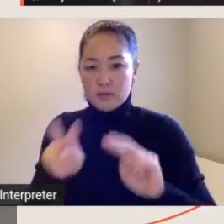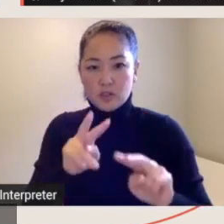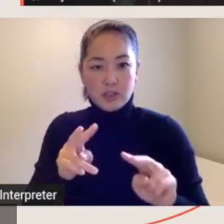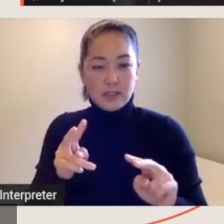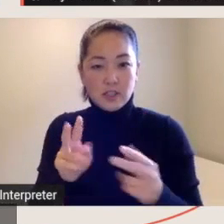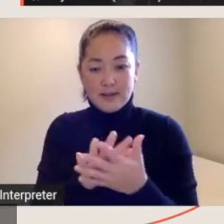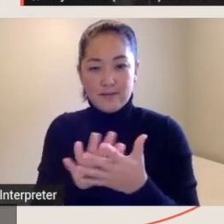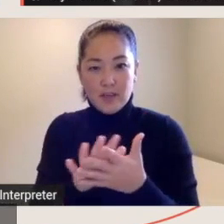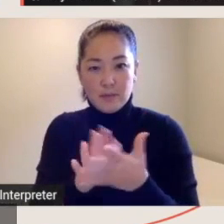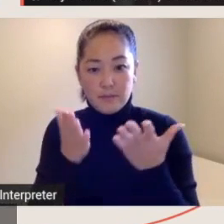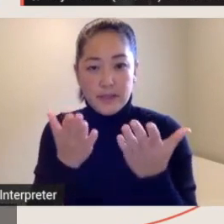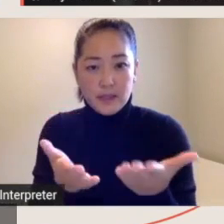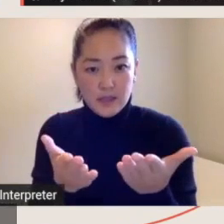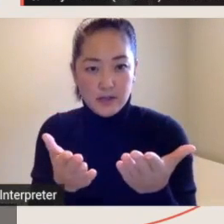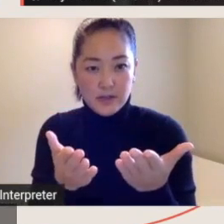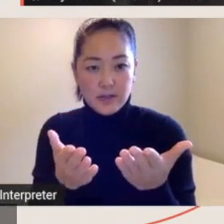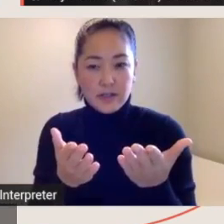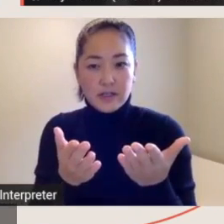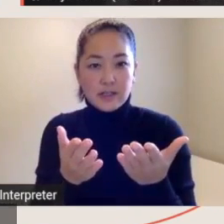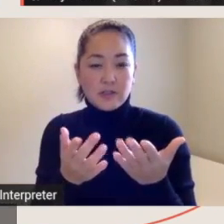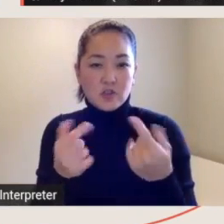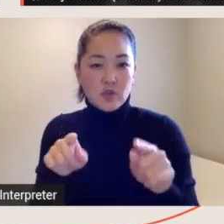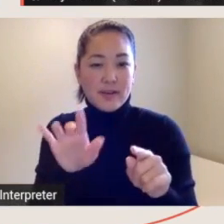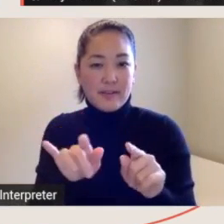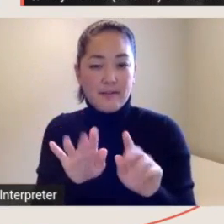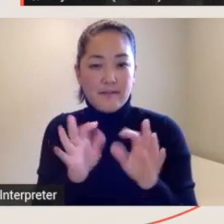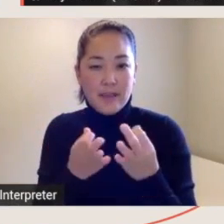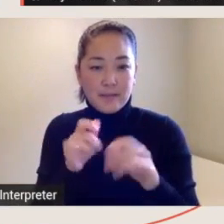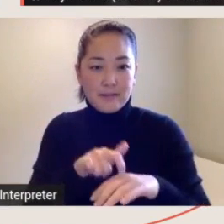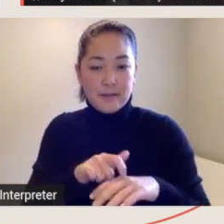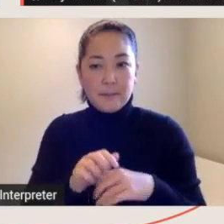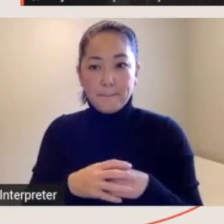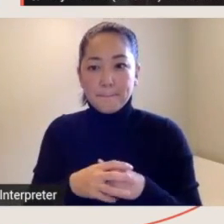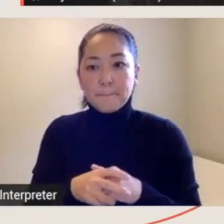with people in their most intimate moments.